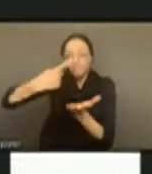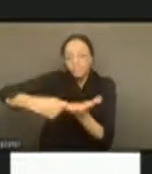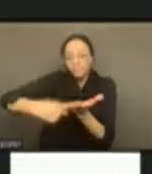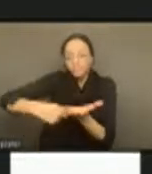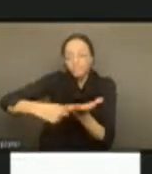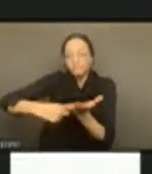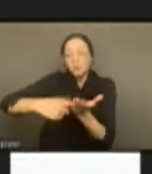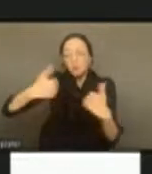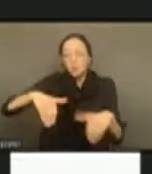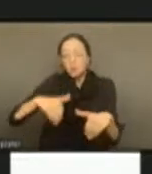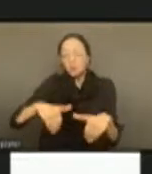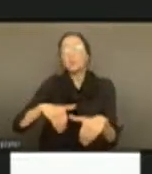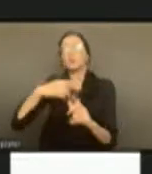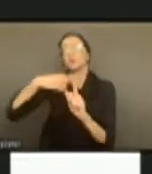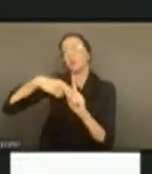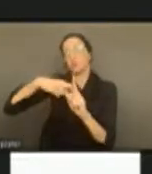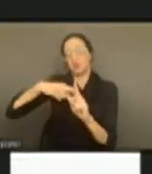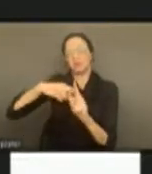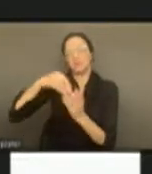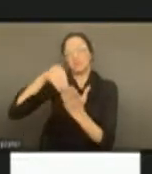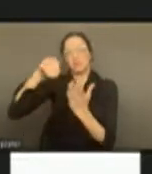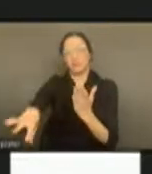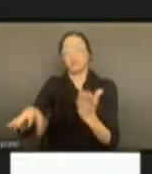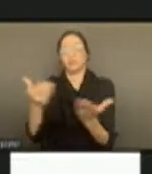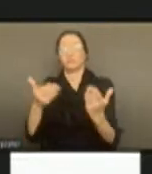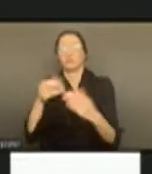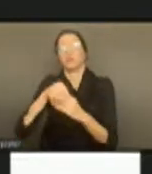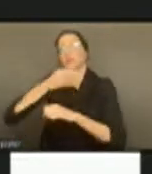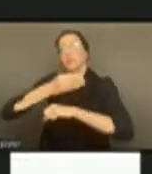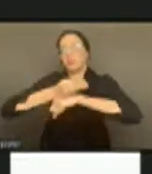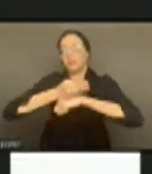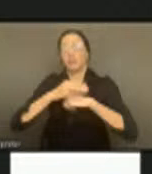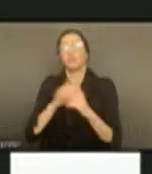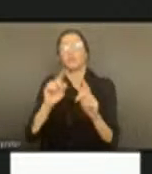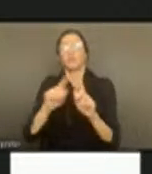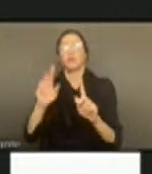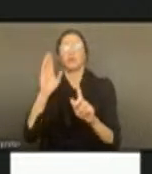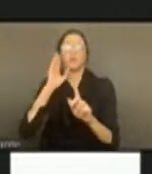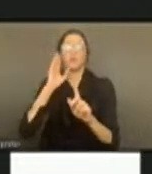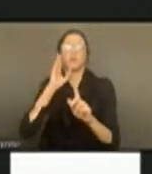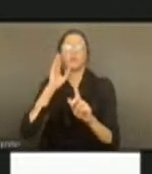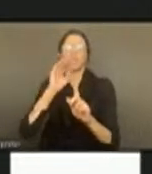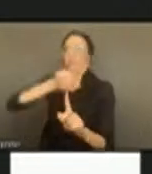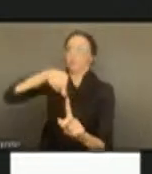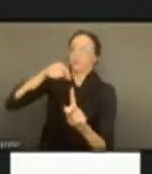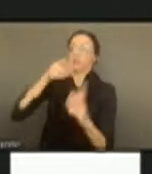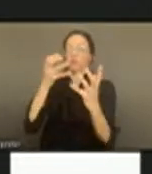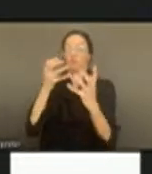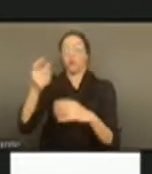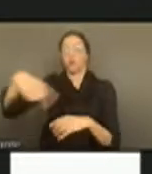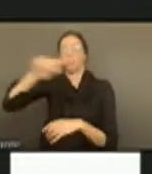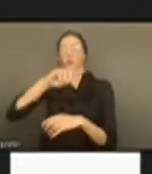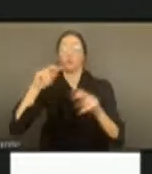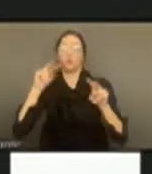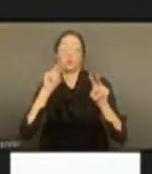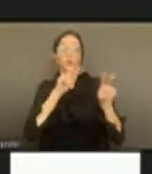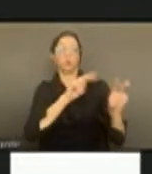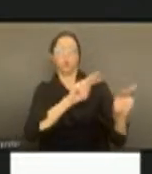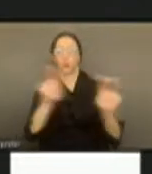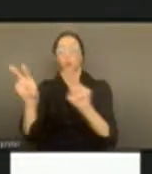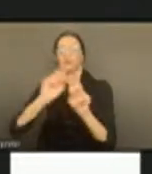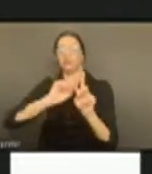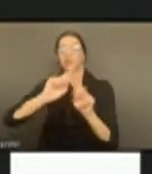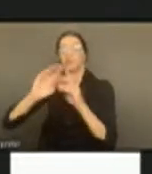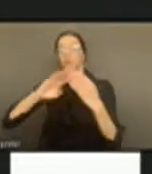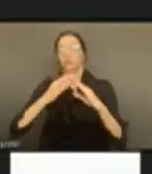here in Miami, but I will specifically like for you guys to look into the communities that do offer public